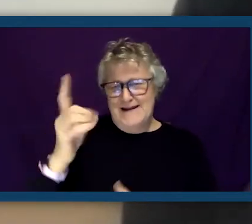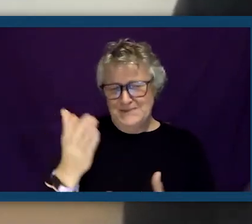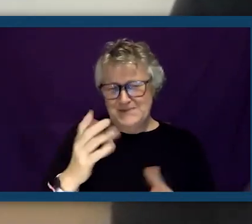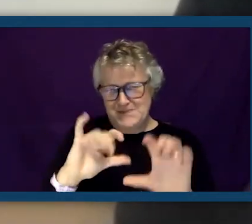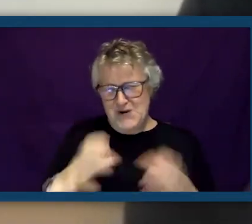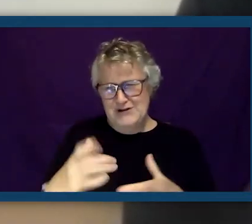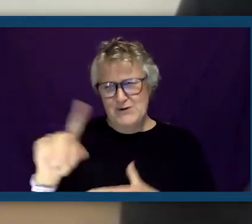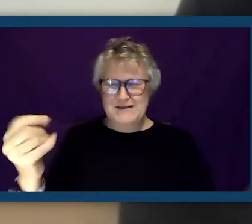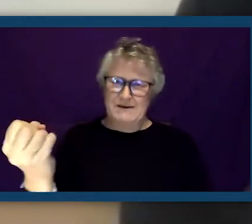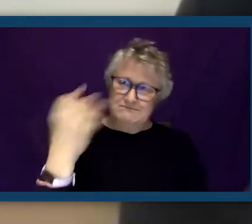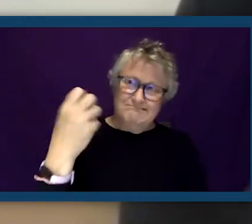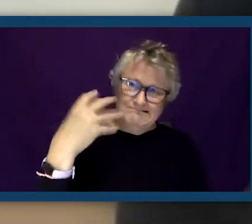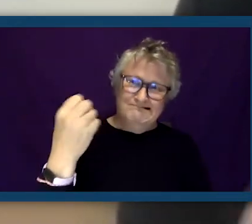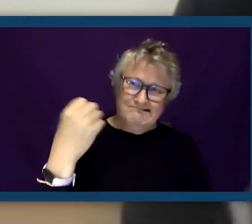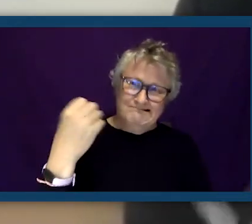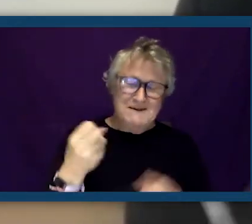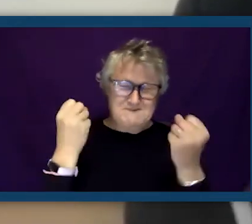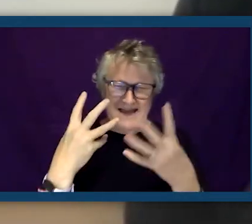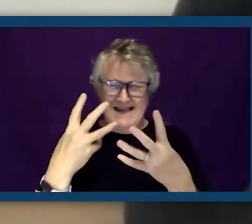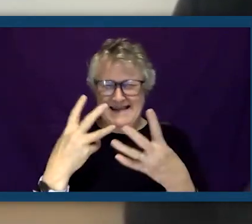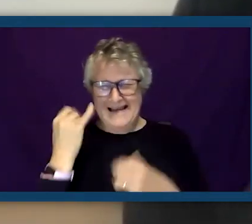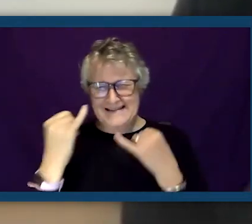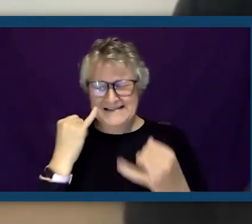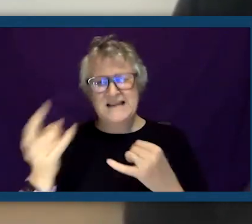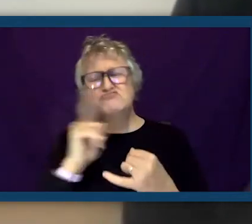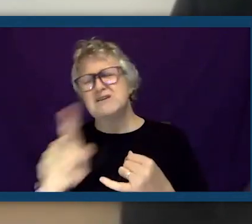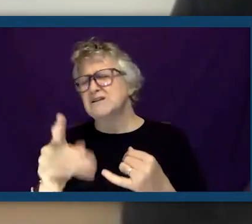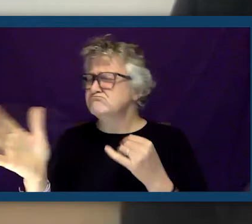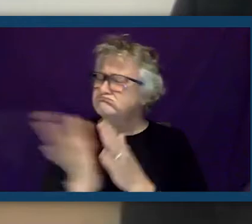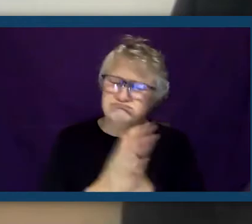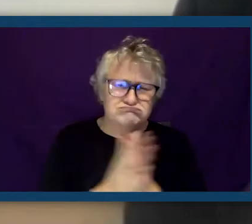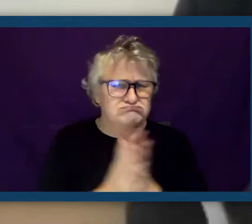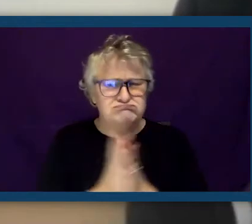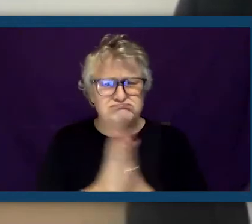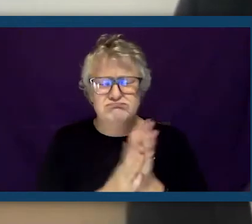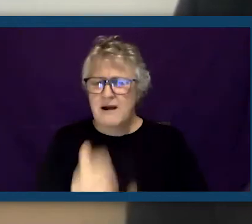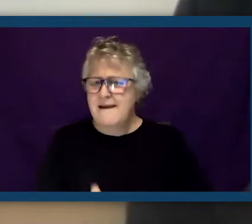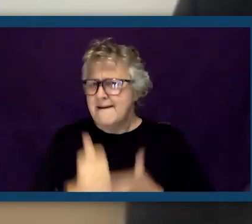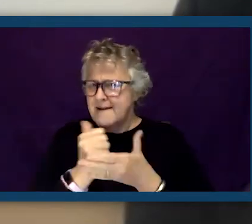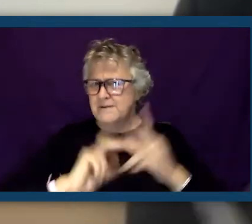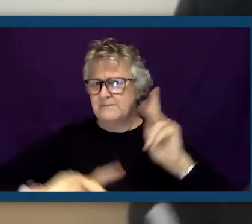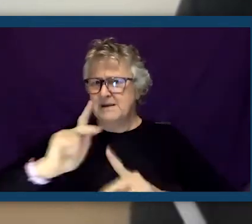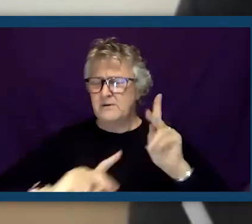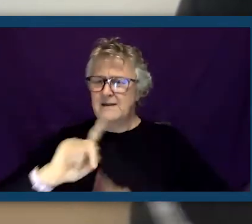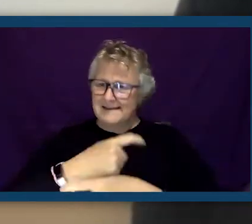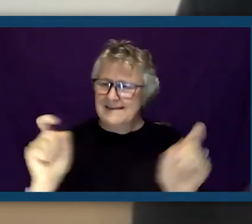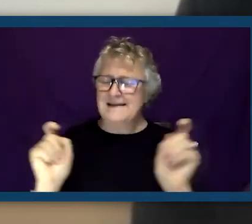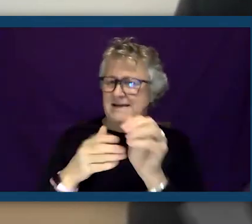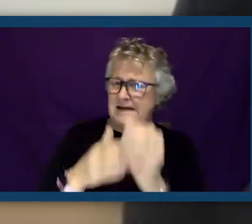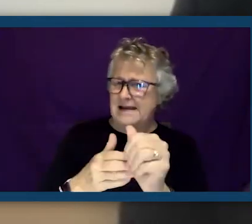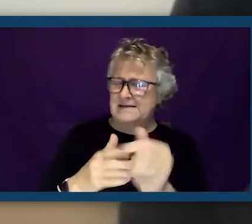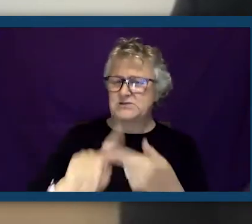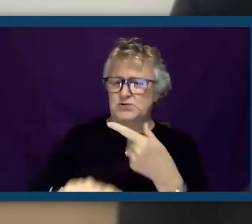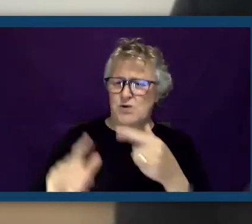pointers. And so he's just really passionate about helping people and giving people guidance to our young Democrats across the